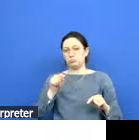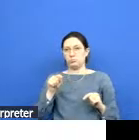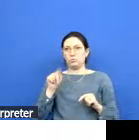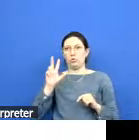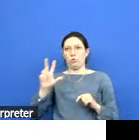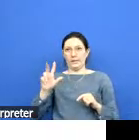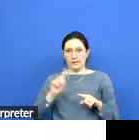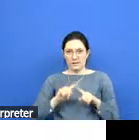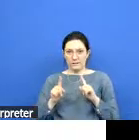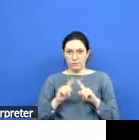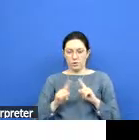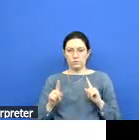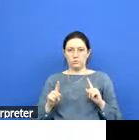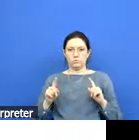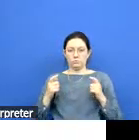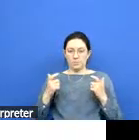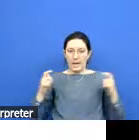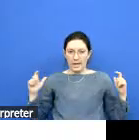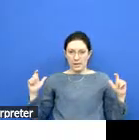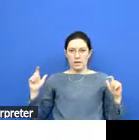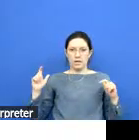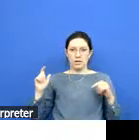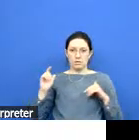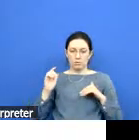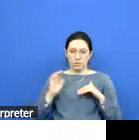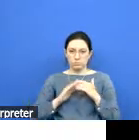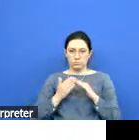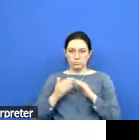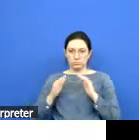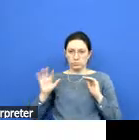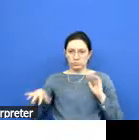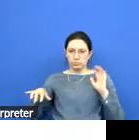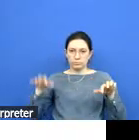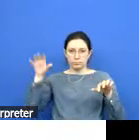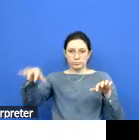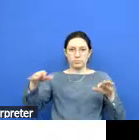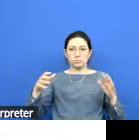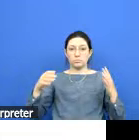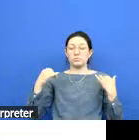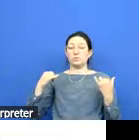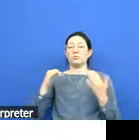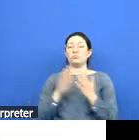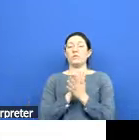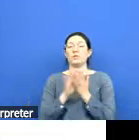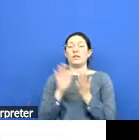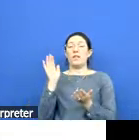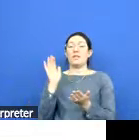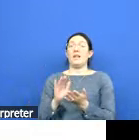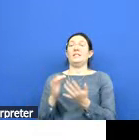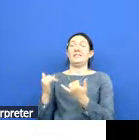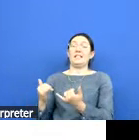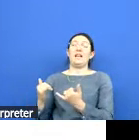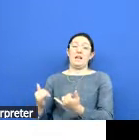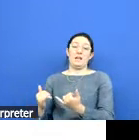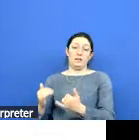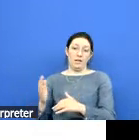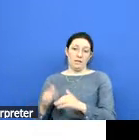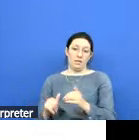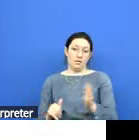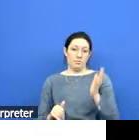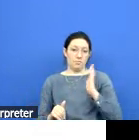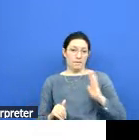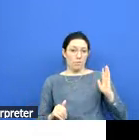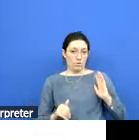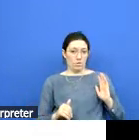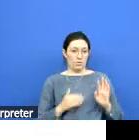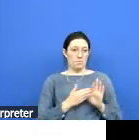different significant neighborhoods have gone in. The traffic is actually less now today than it was